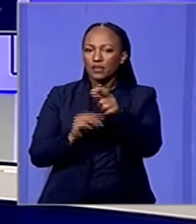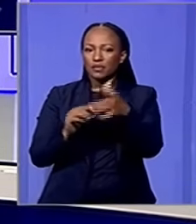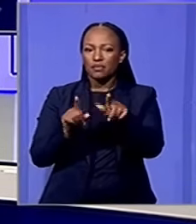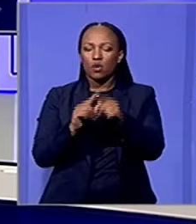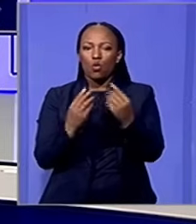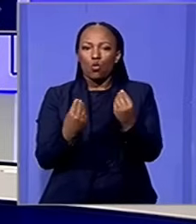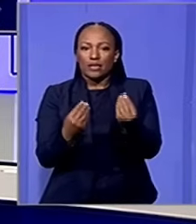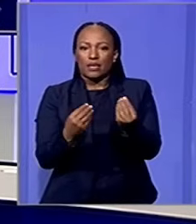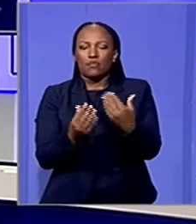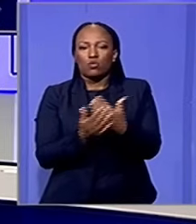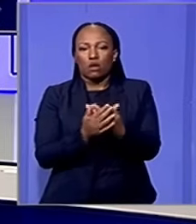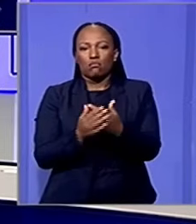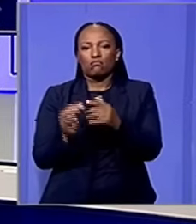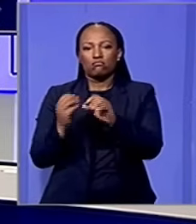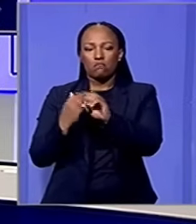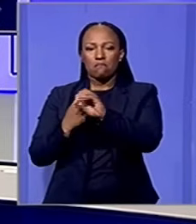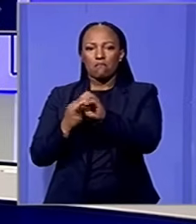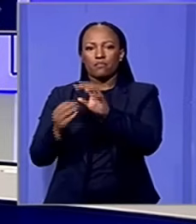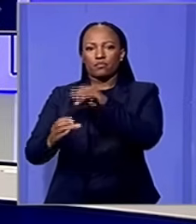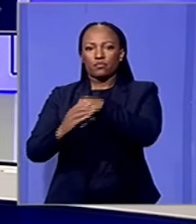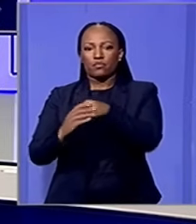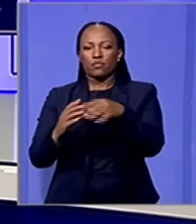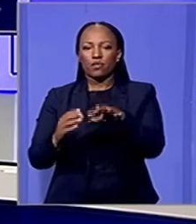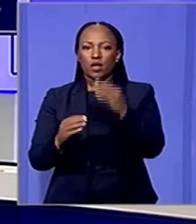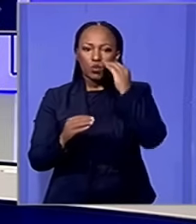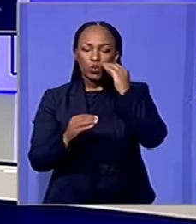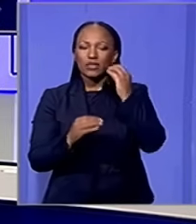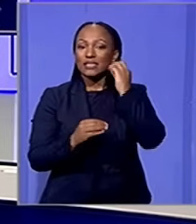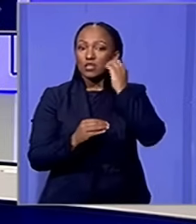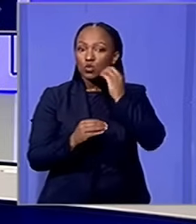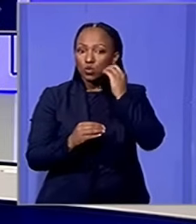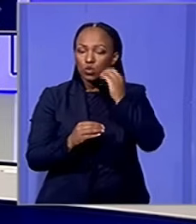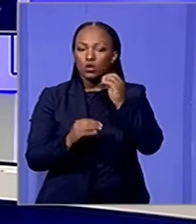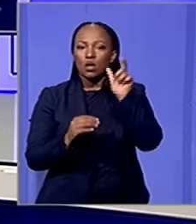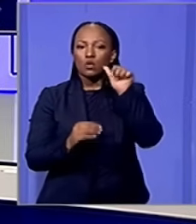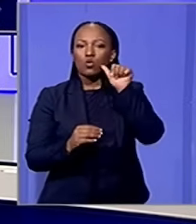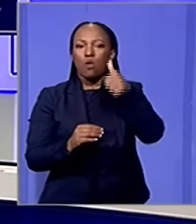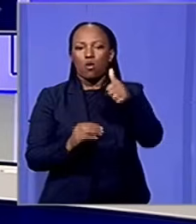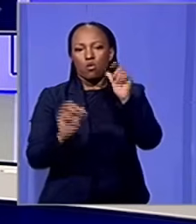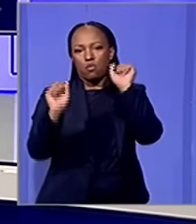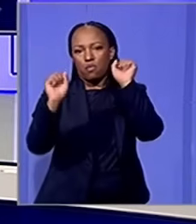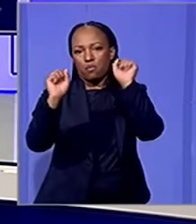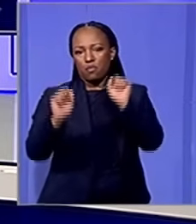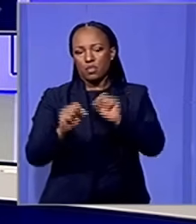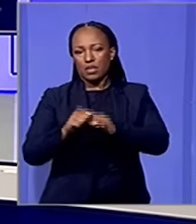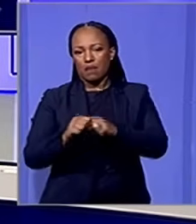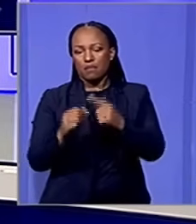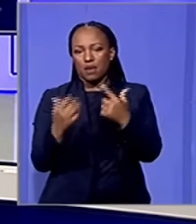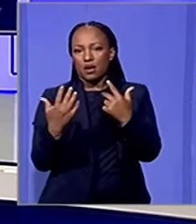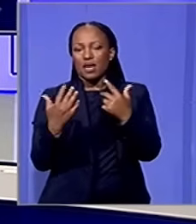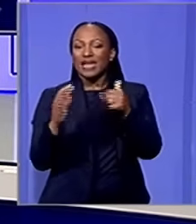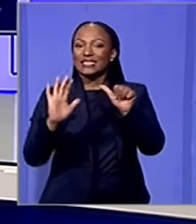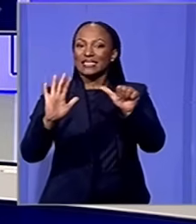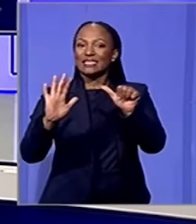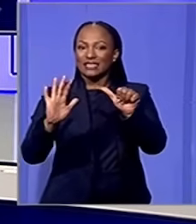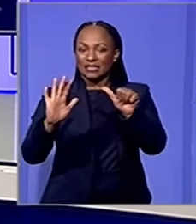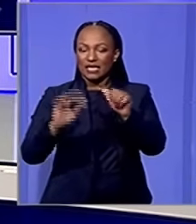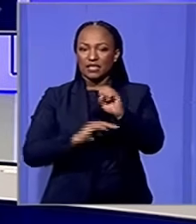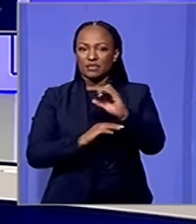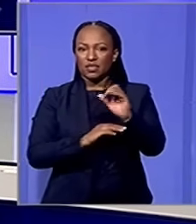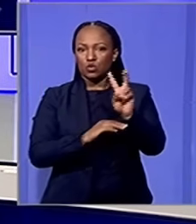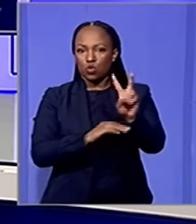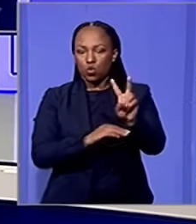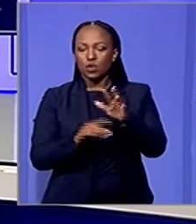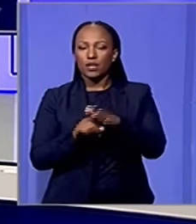WhatsApp fa o ka kgatha go tema. Sehlopha sa ditaba tša Sesotho ba tla lesolela tšona go sasa ka iri ya boselela mo go SABC2 le go